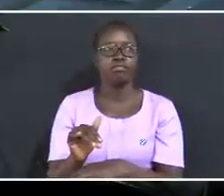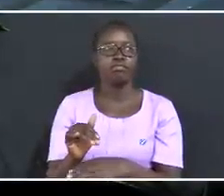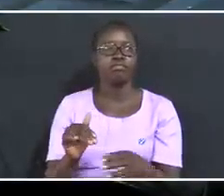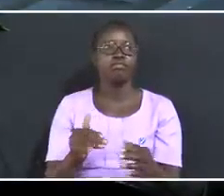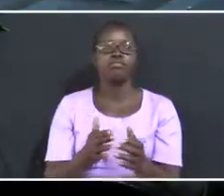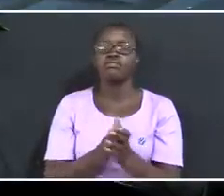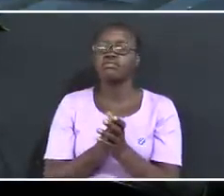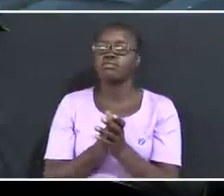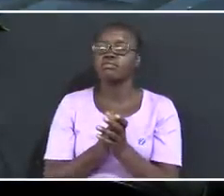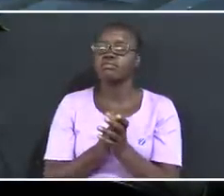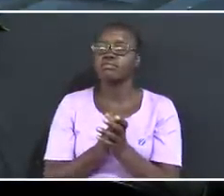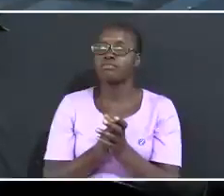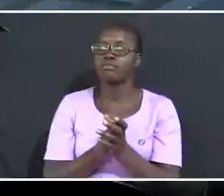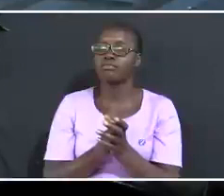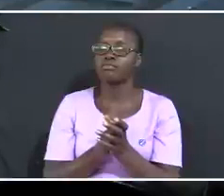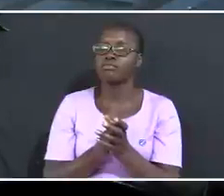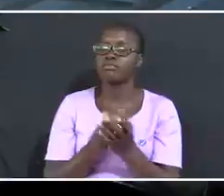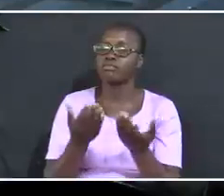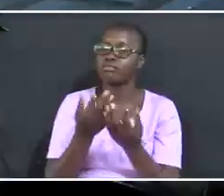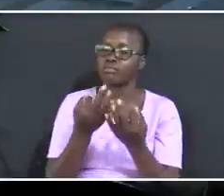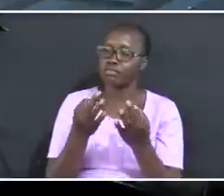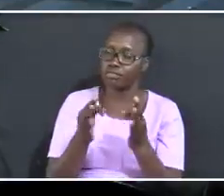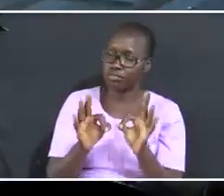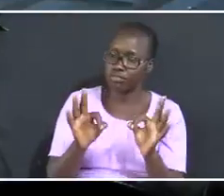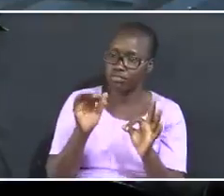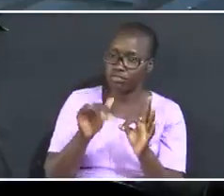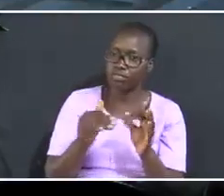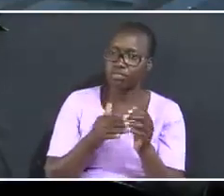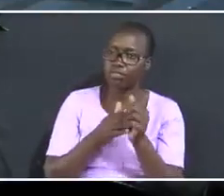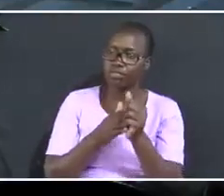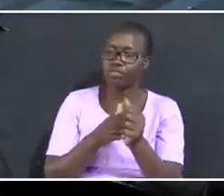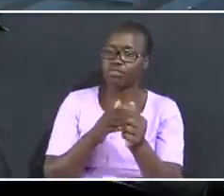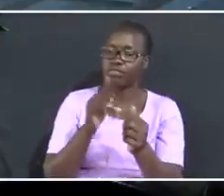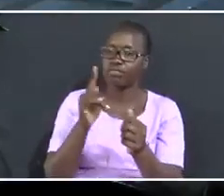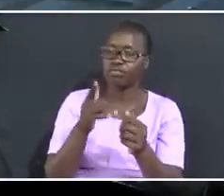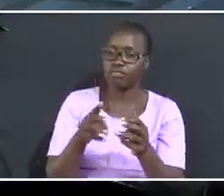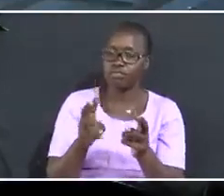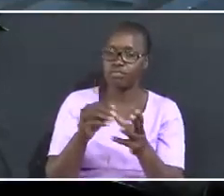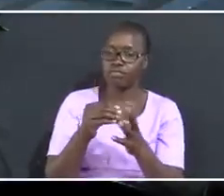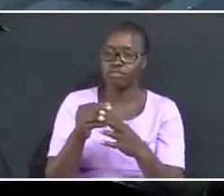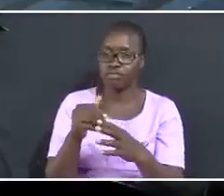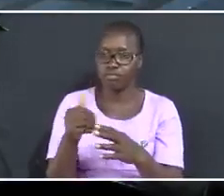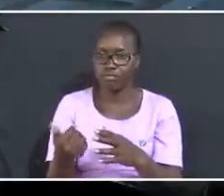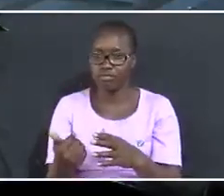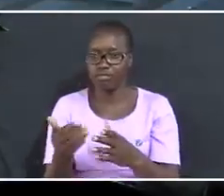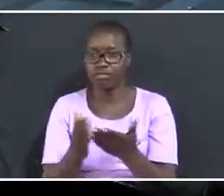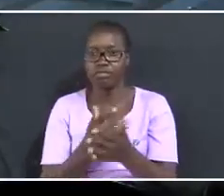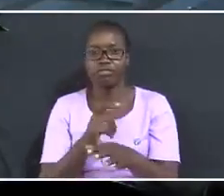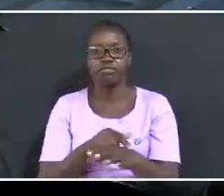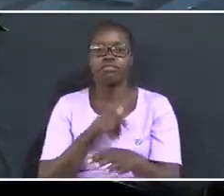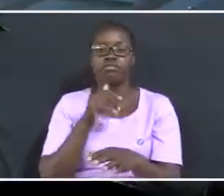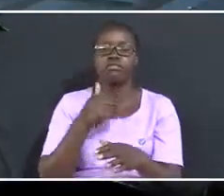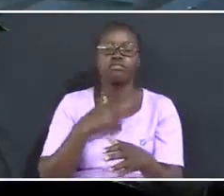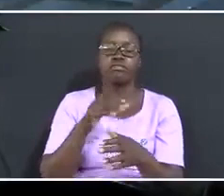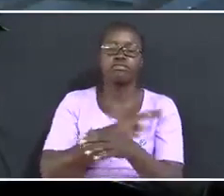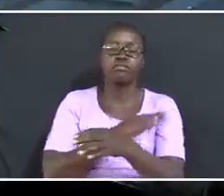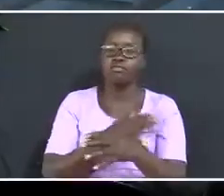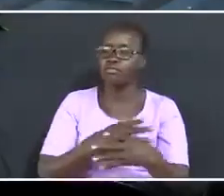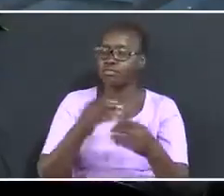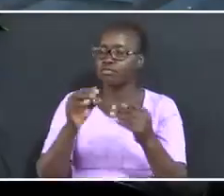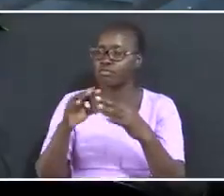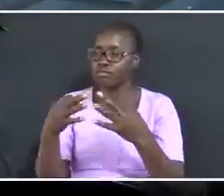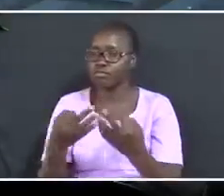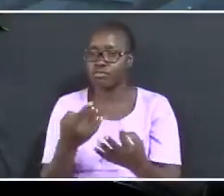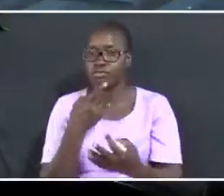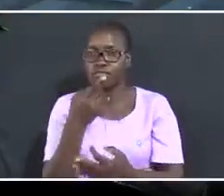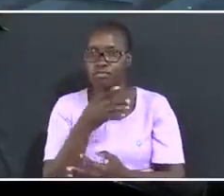religious freedom in one way or the other. And sometimes we do not have the power to go to this family and tell